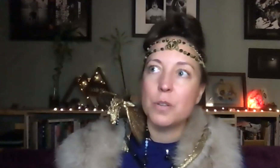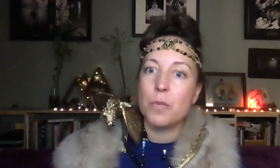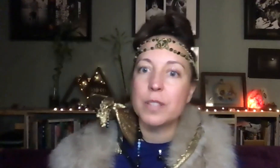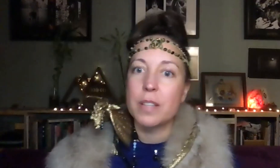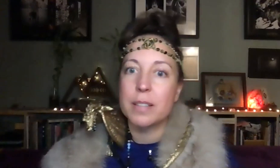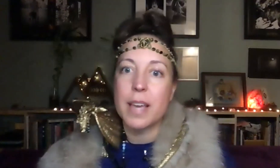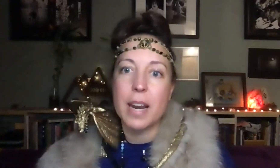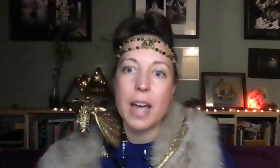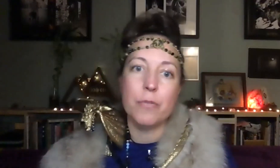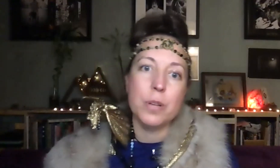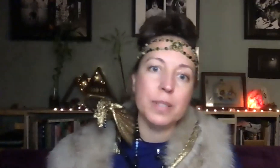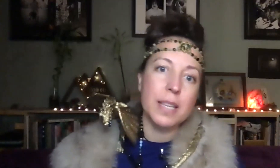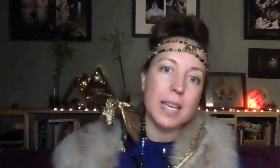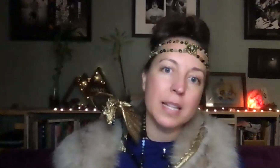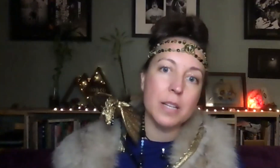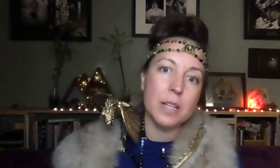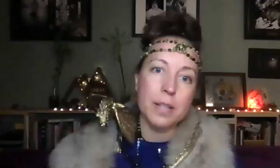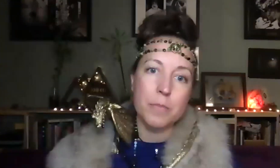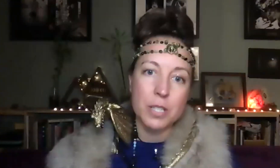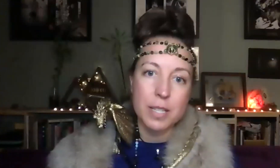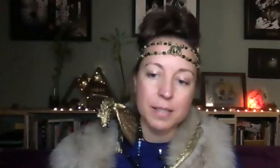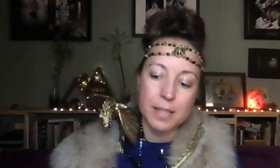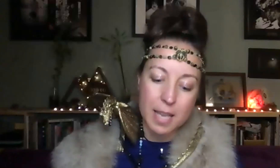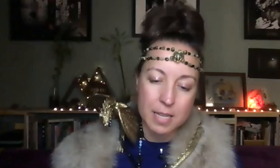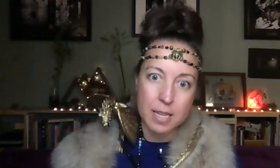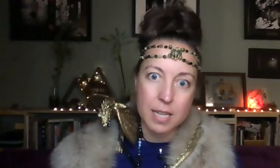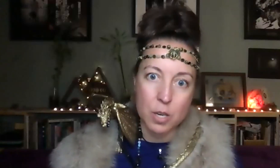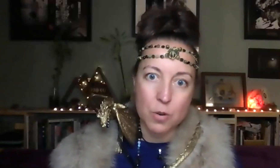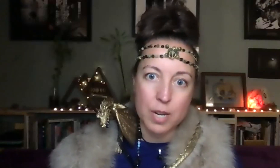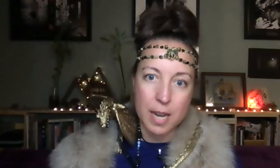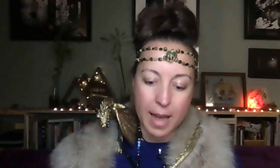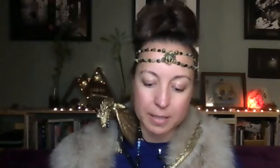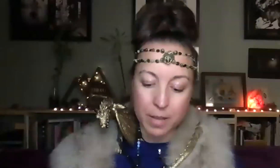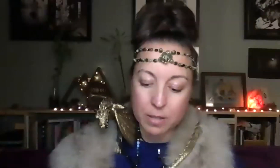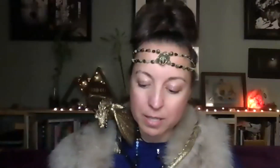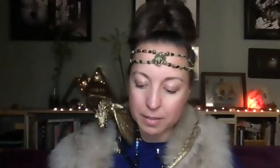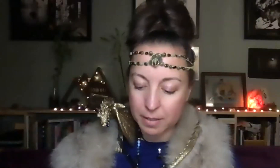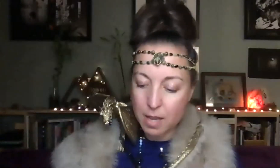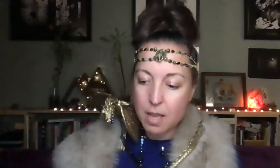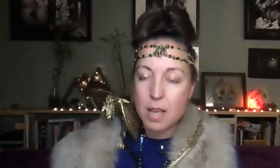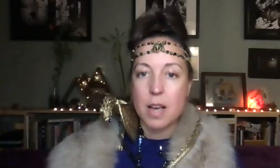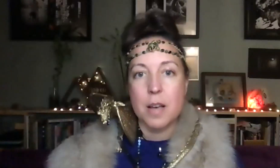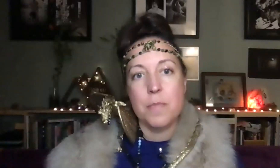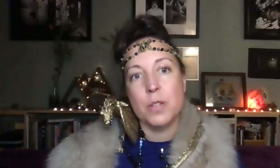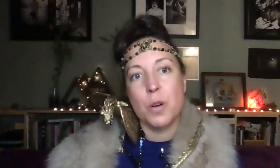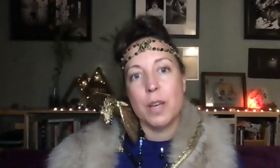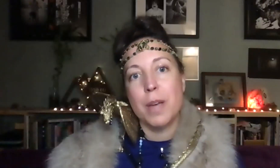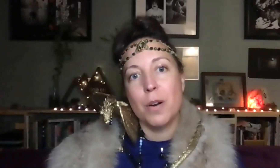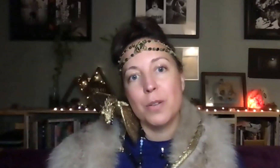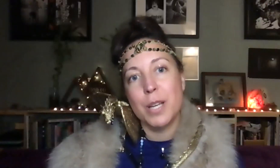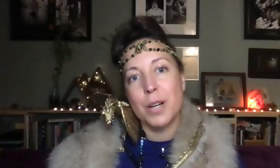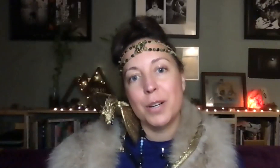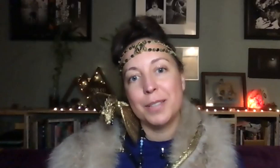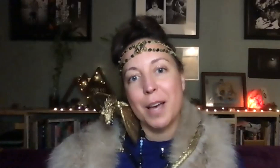connections to facilitate high frequency healing transmissions and encoded activations. The joke I